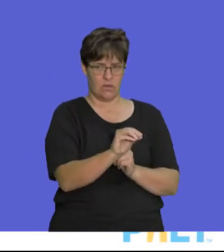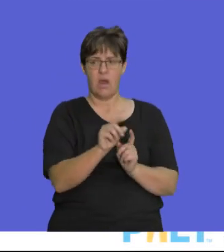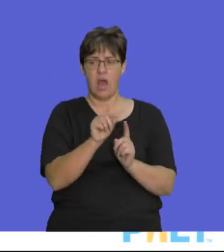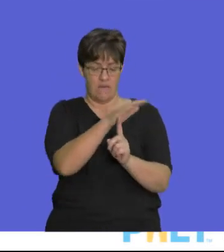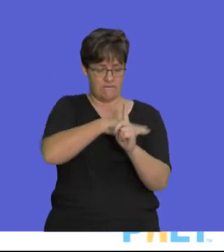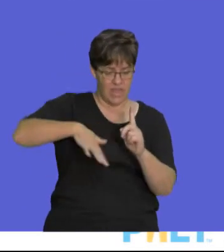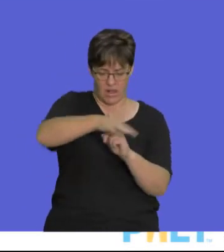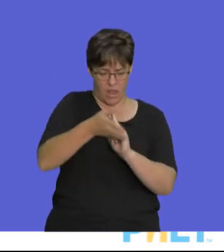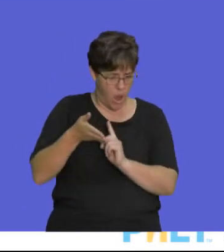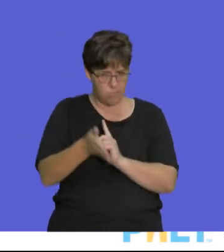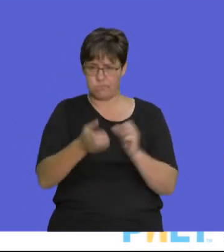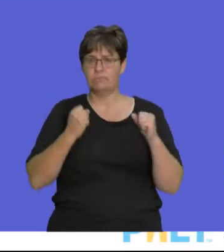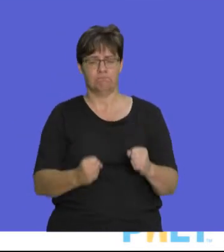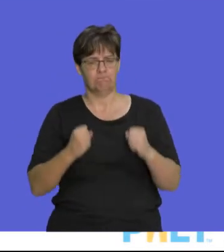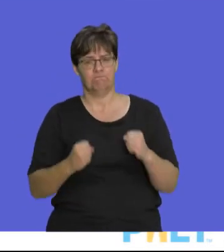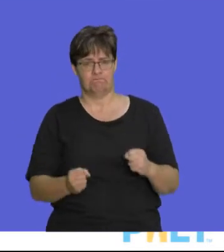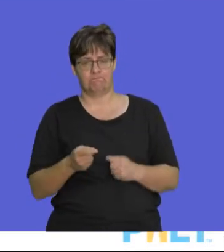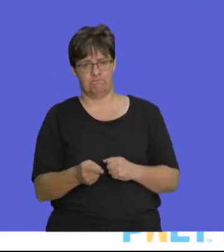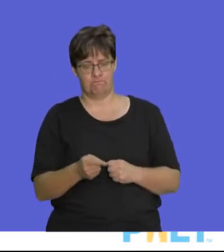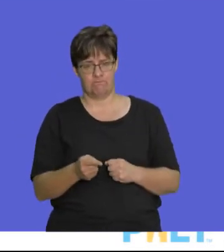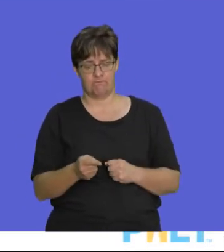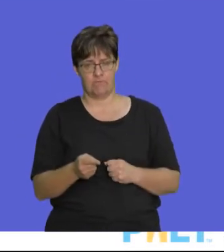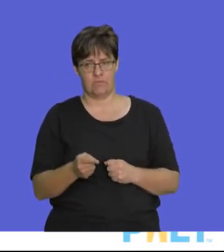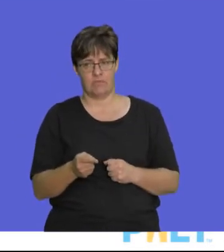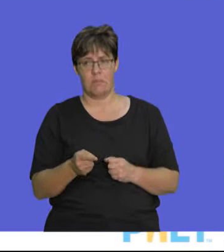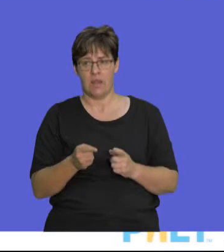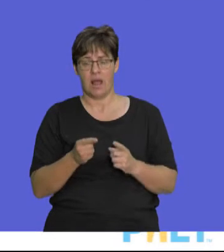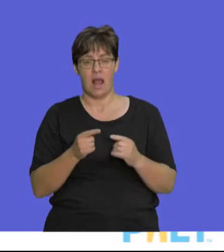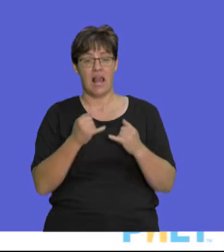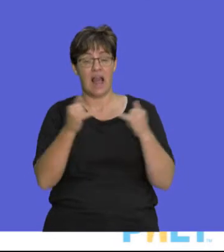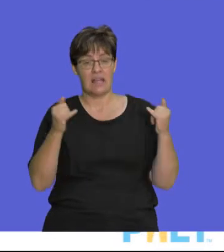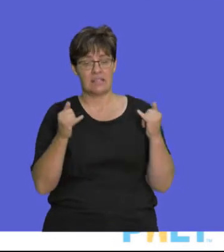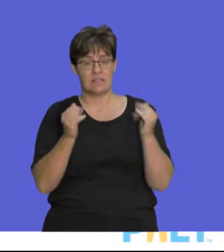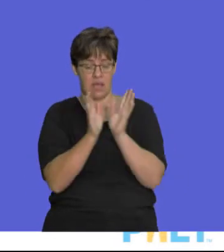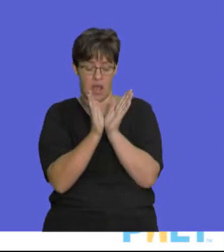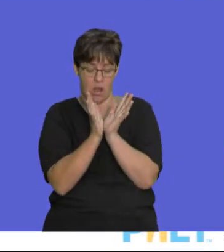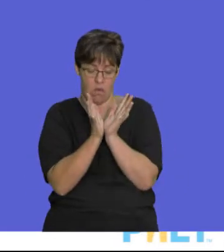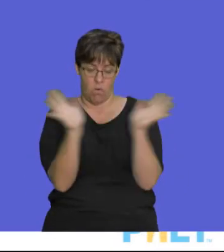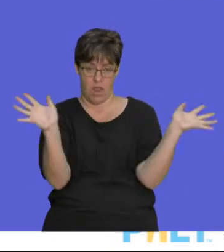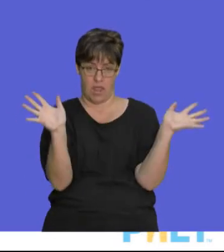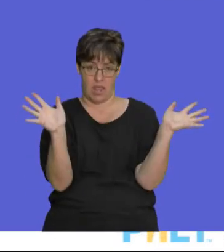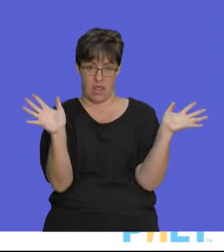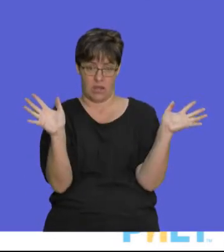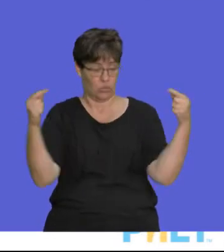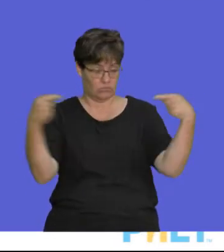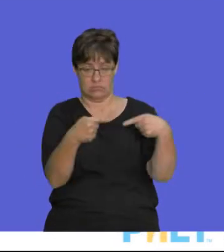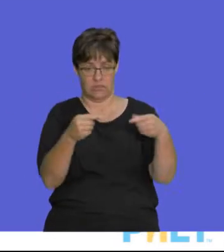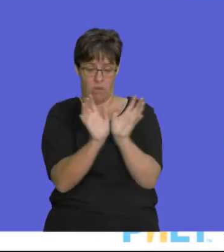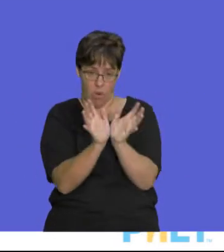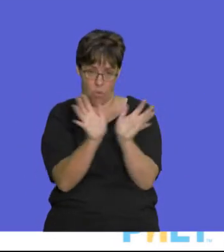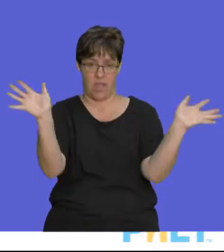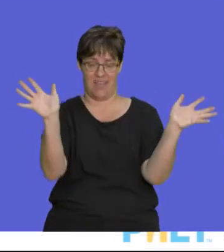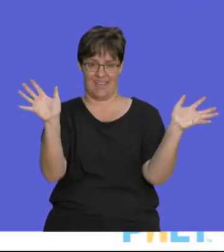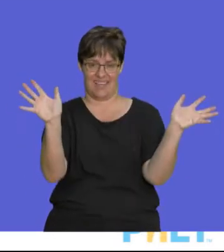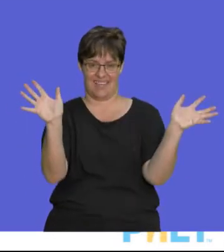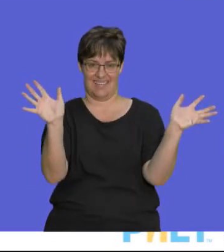field still exists. So, but you'd realize that the field lines are pointing away from the positive charge.